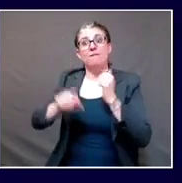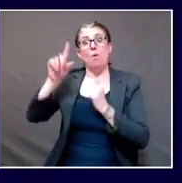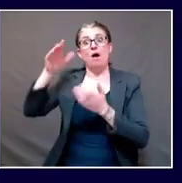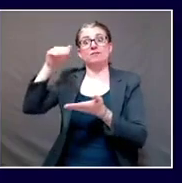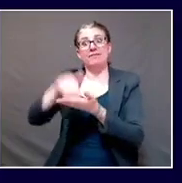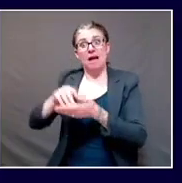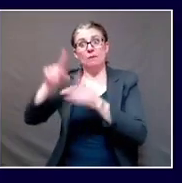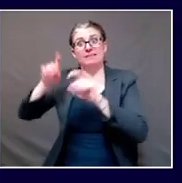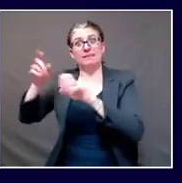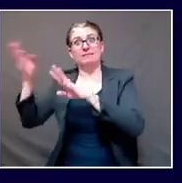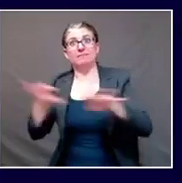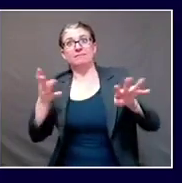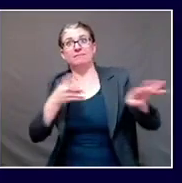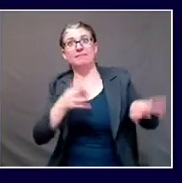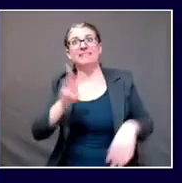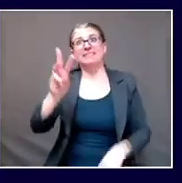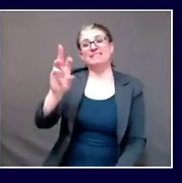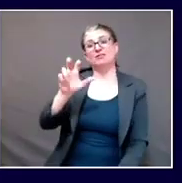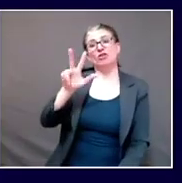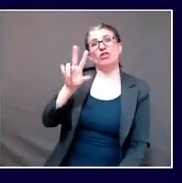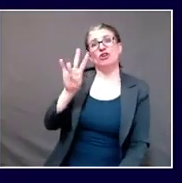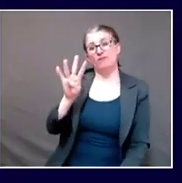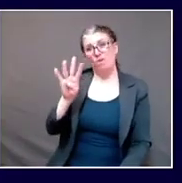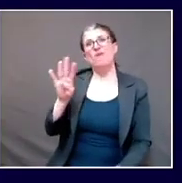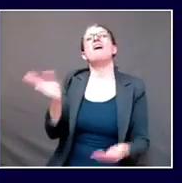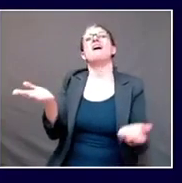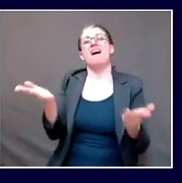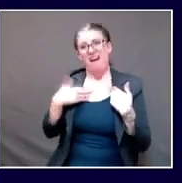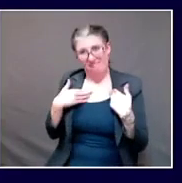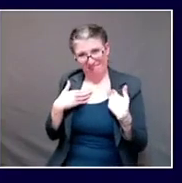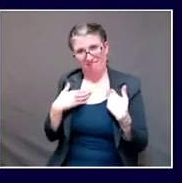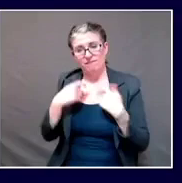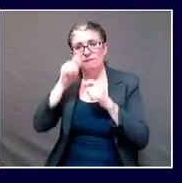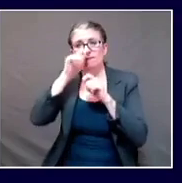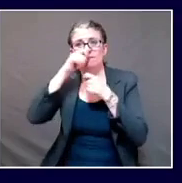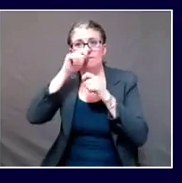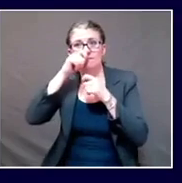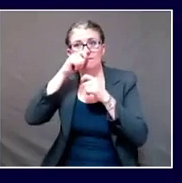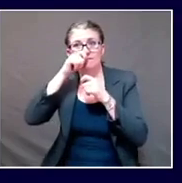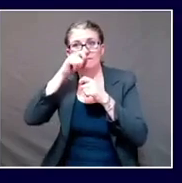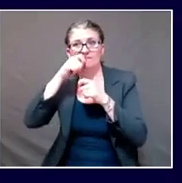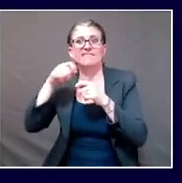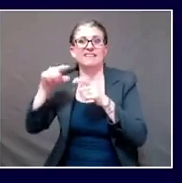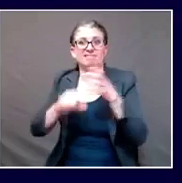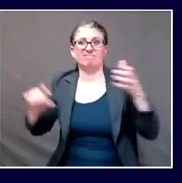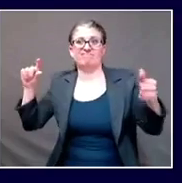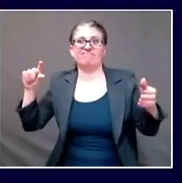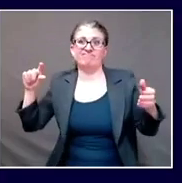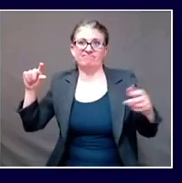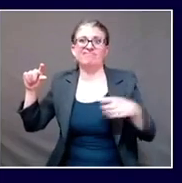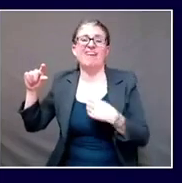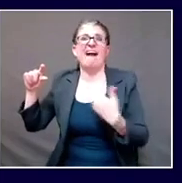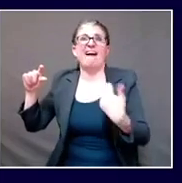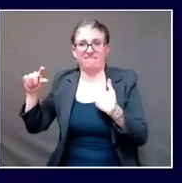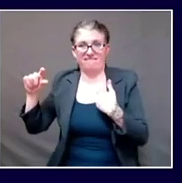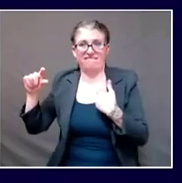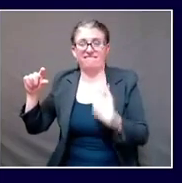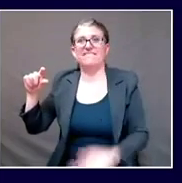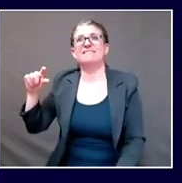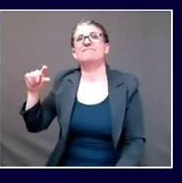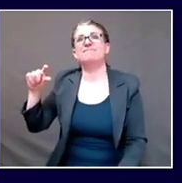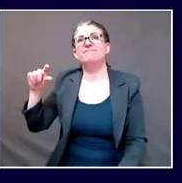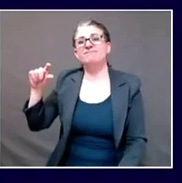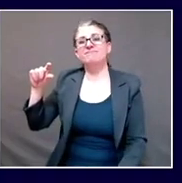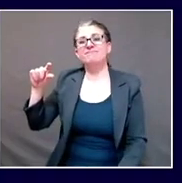PCR tests for every hundred thousand people. I apologize for skipping over that Governor Mills. I'd like to turn things over to you to close this out.